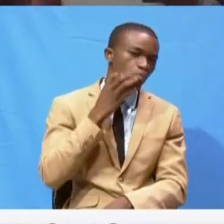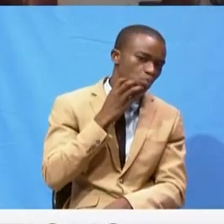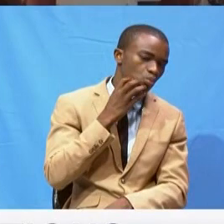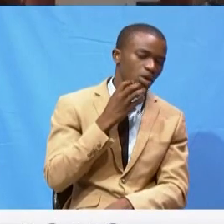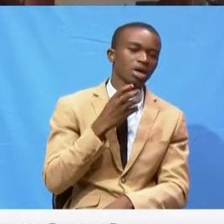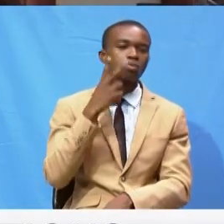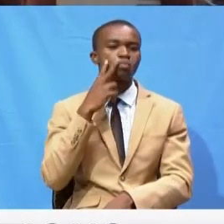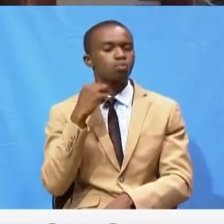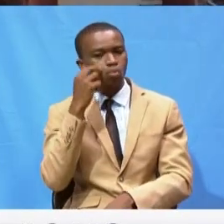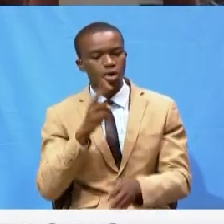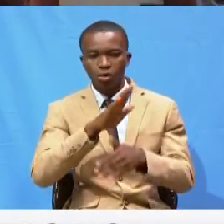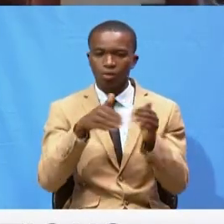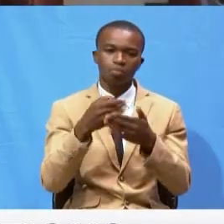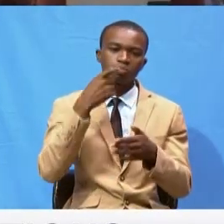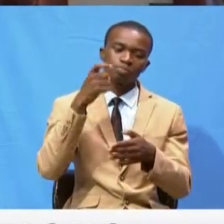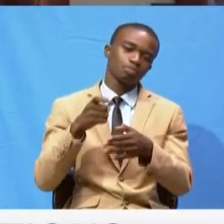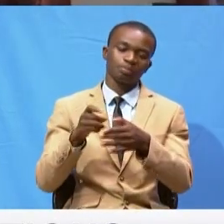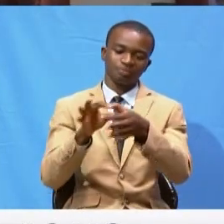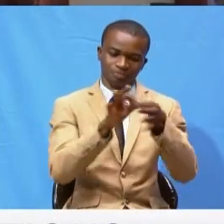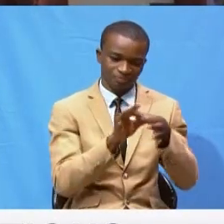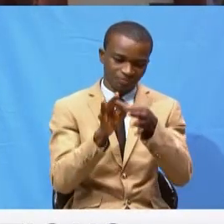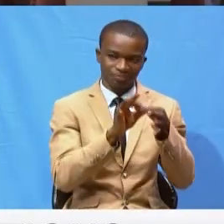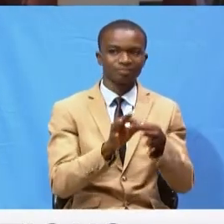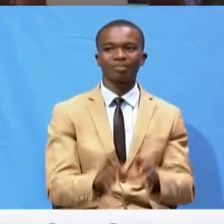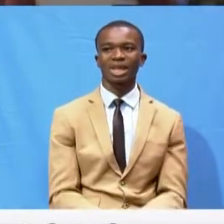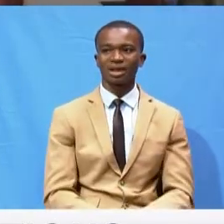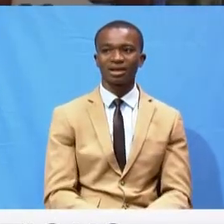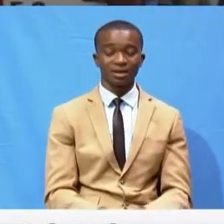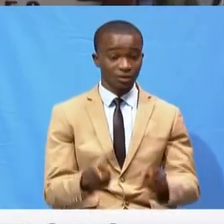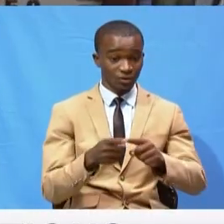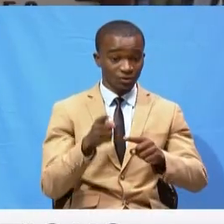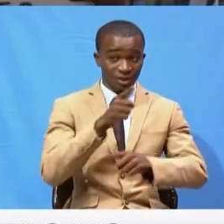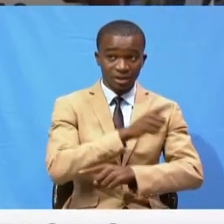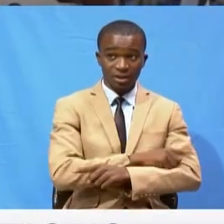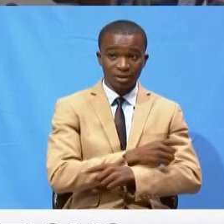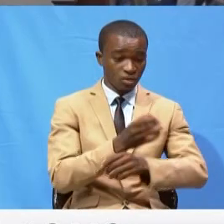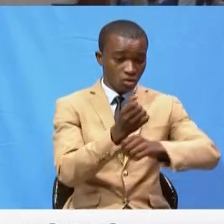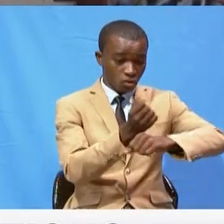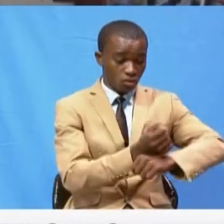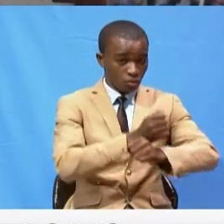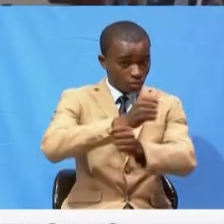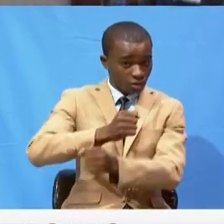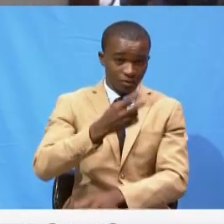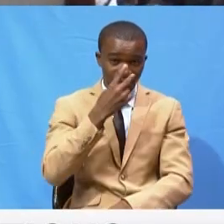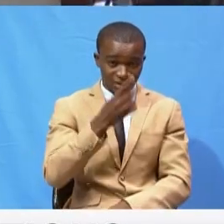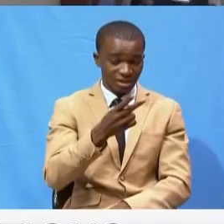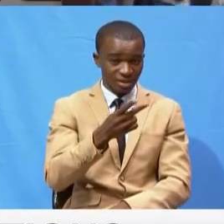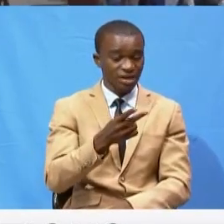the route itself for Congo has changed. From Learui to